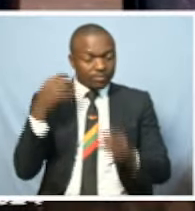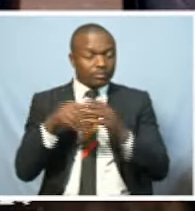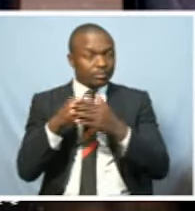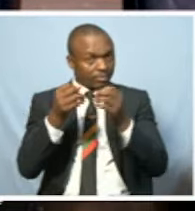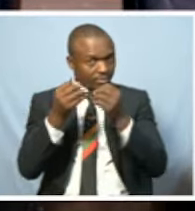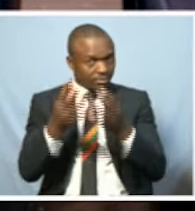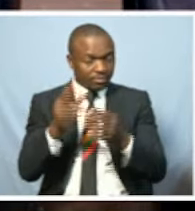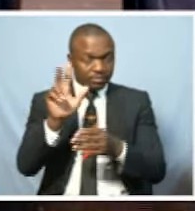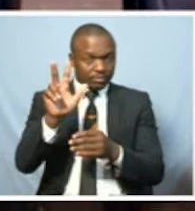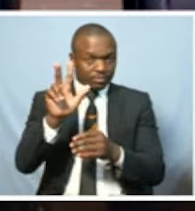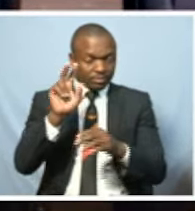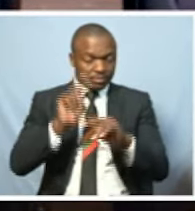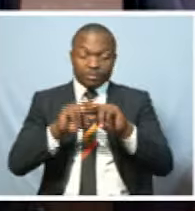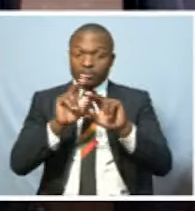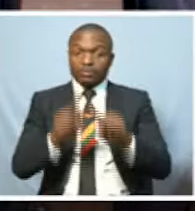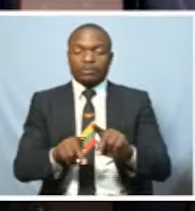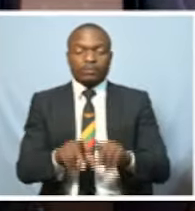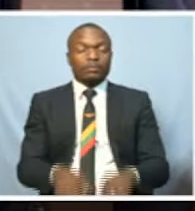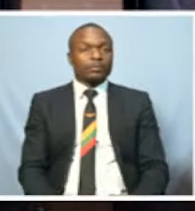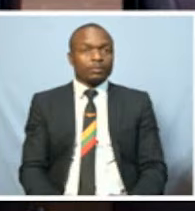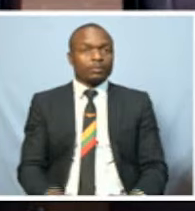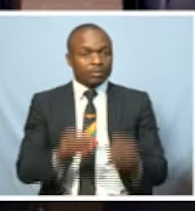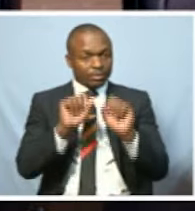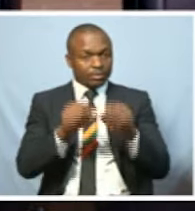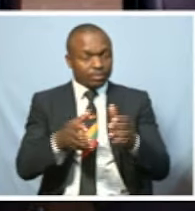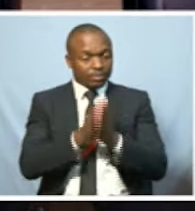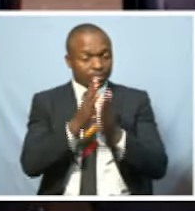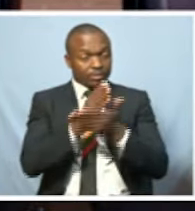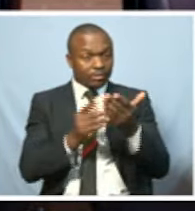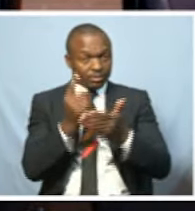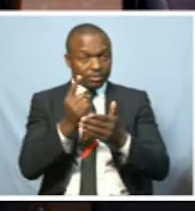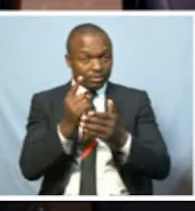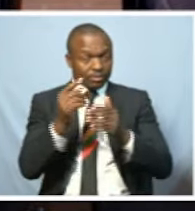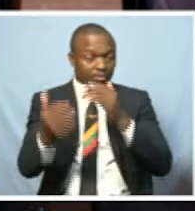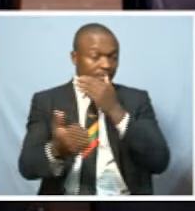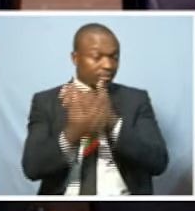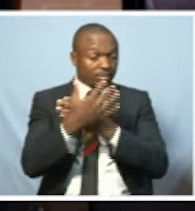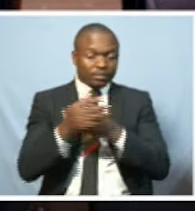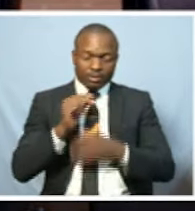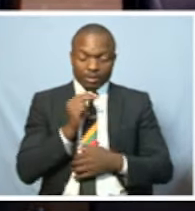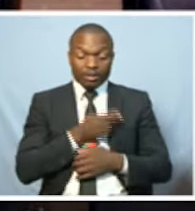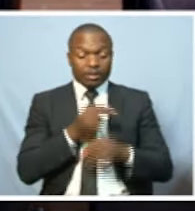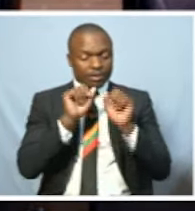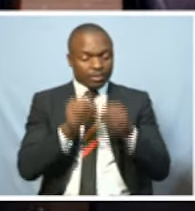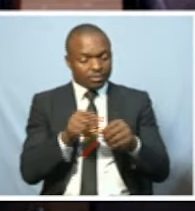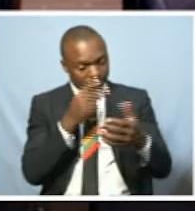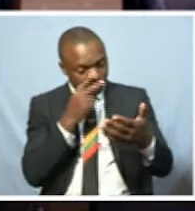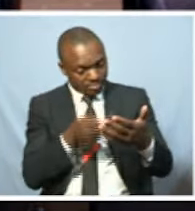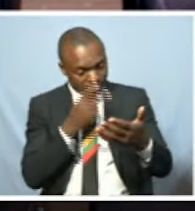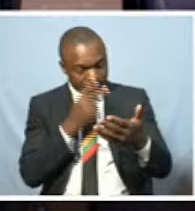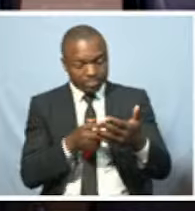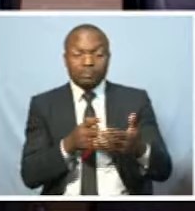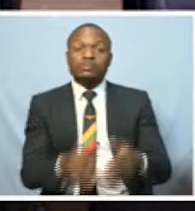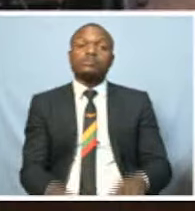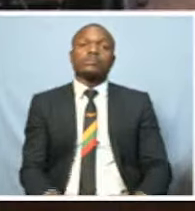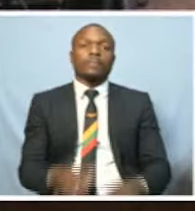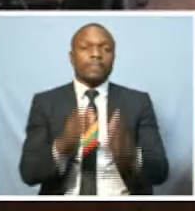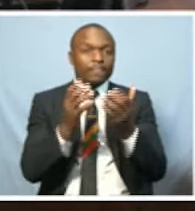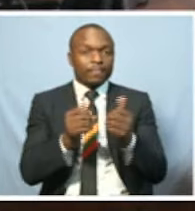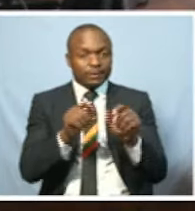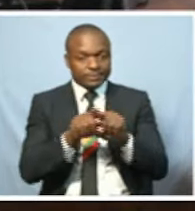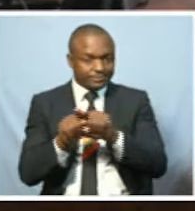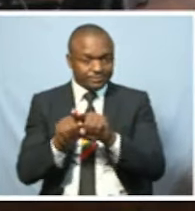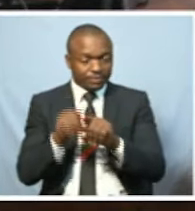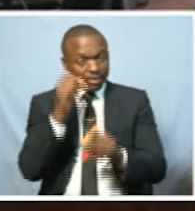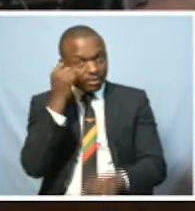We are 3, Chair. So you can ask somebody to send us so that we understand. We want to also